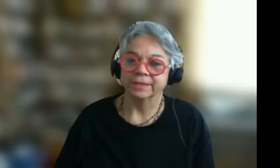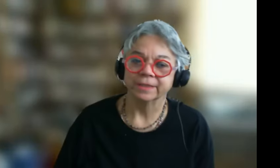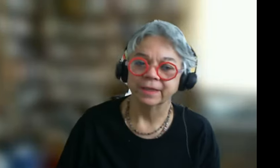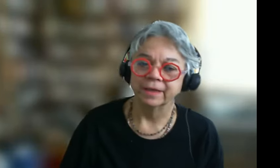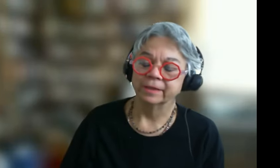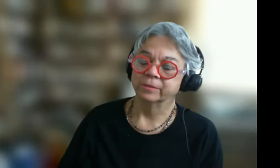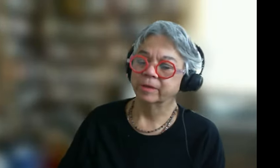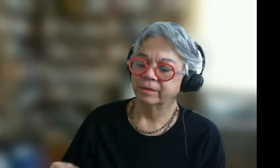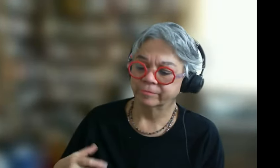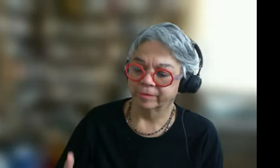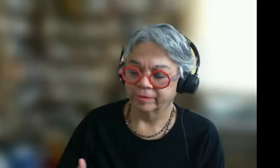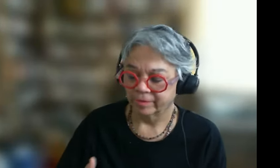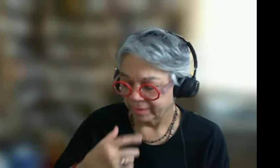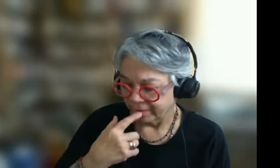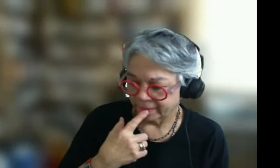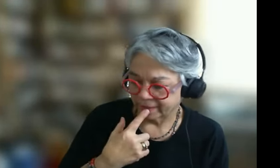Many thanks